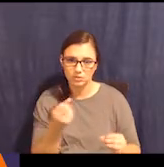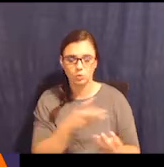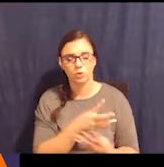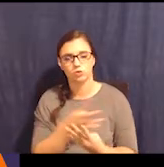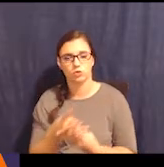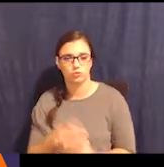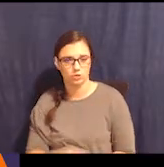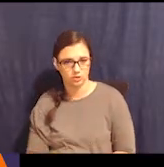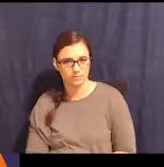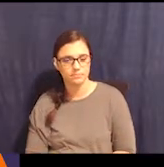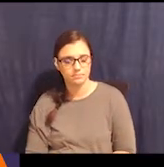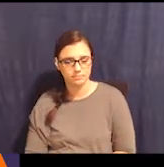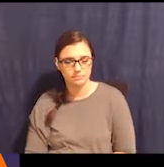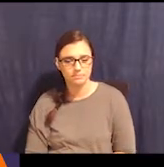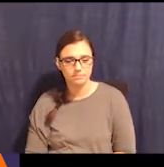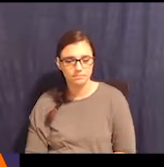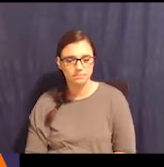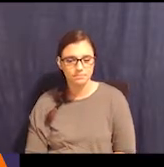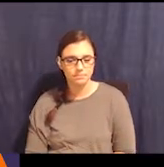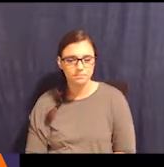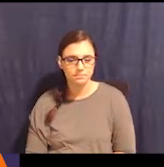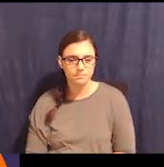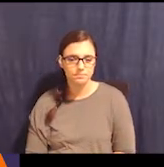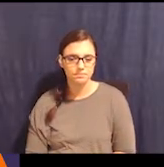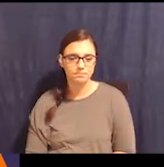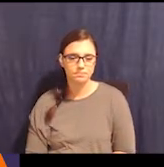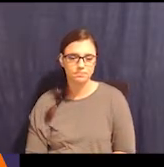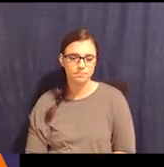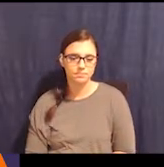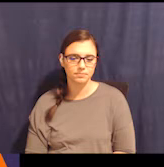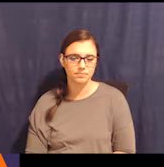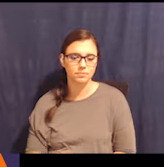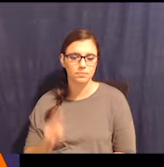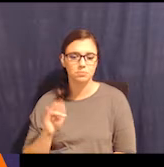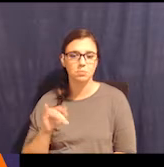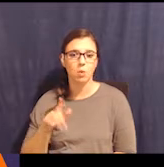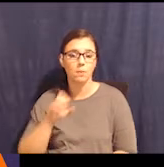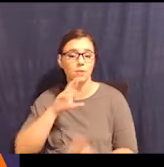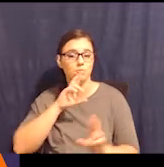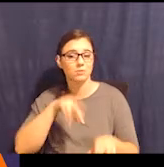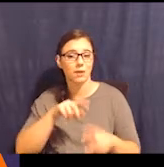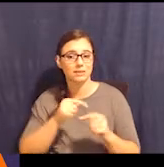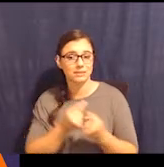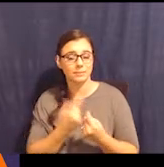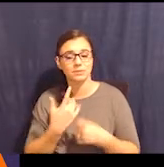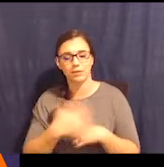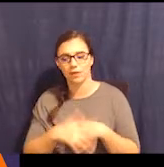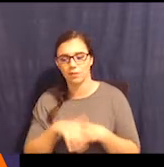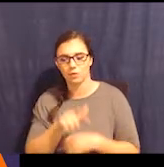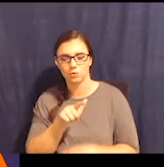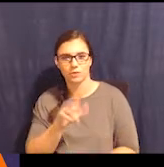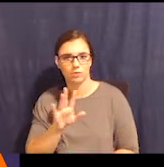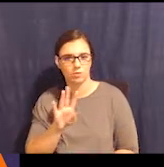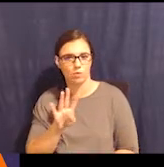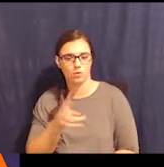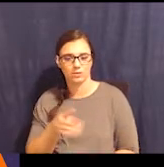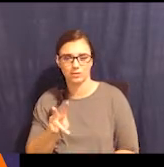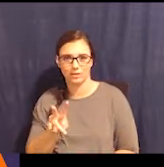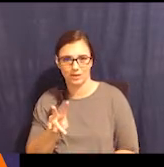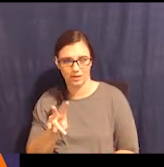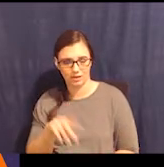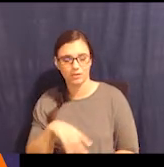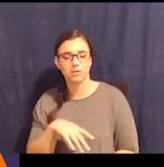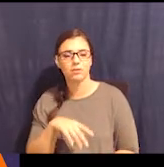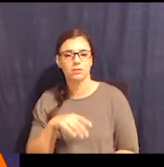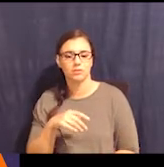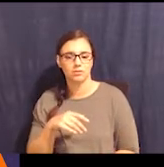Mobile response teams are available 24 hours a day, 7 days a week, to anyone, regardless of their ability to pay,